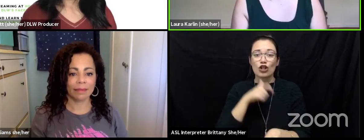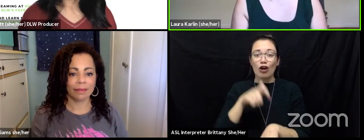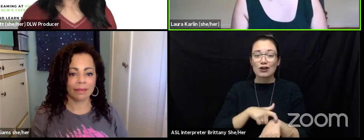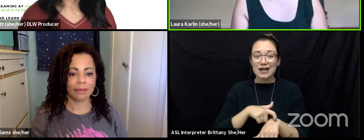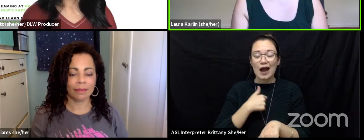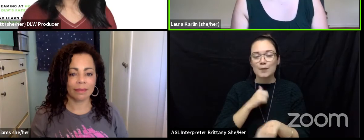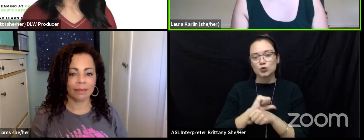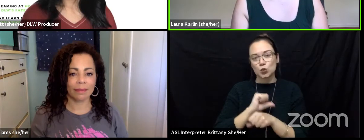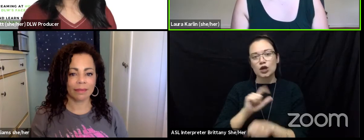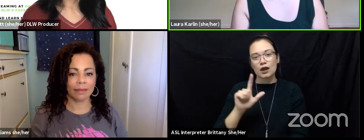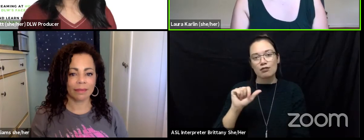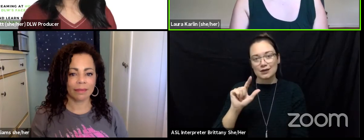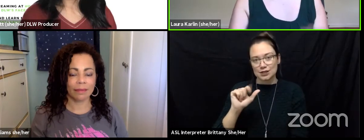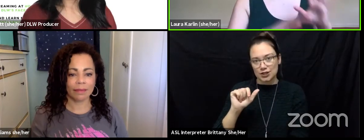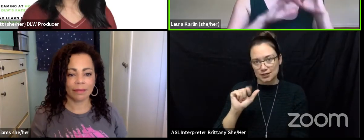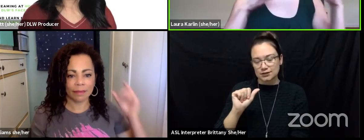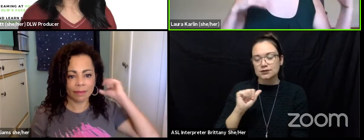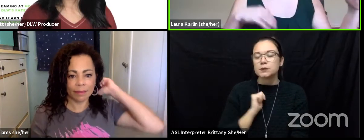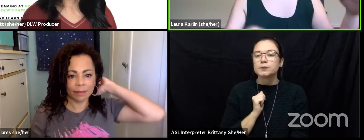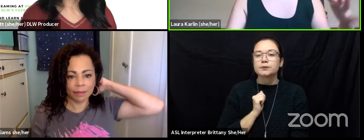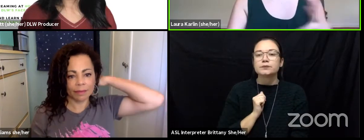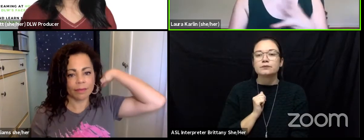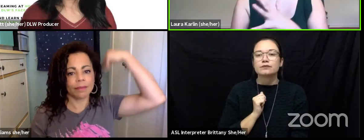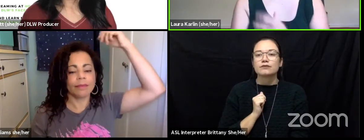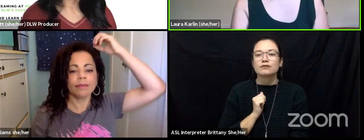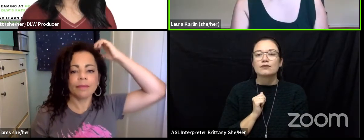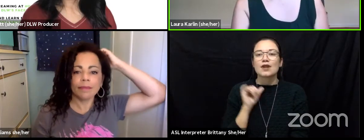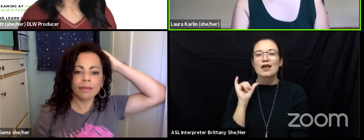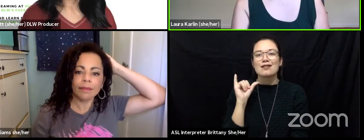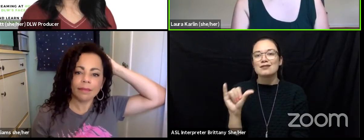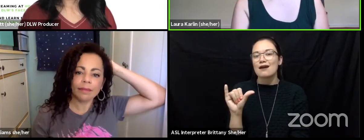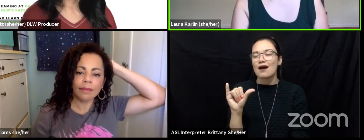Angeles, the sort of general